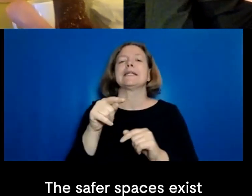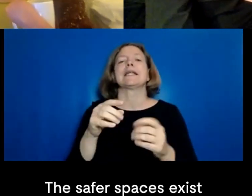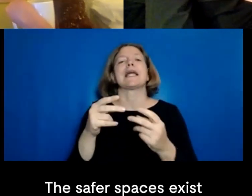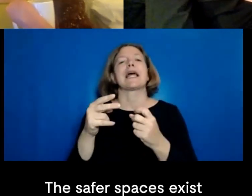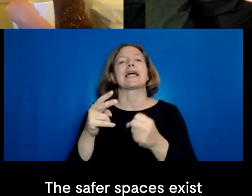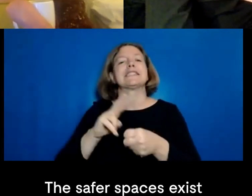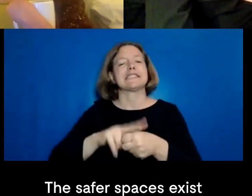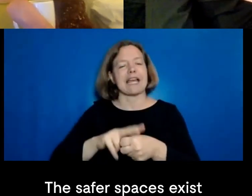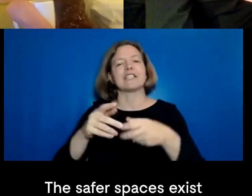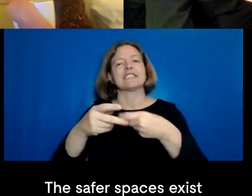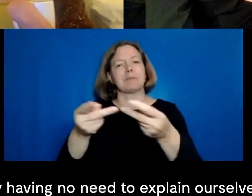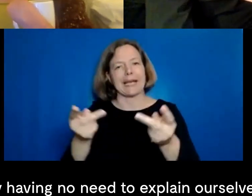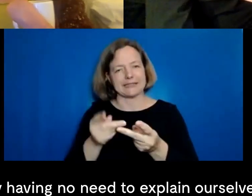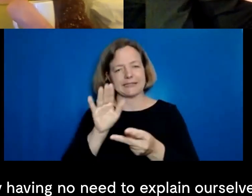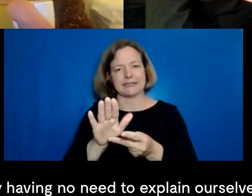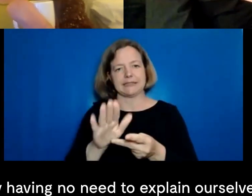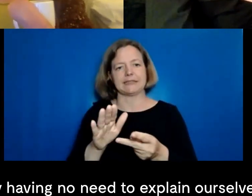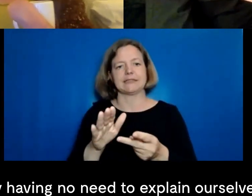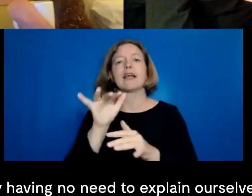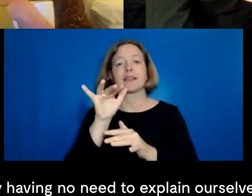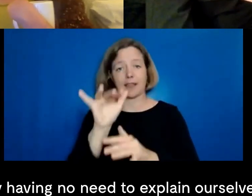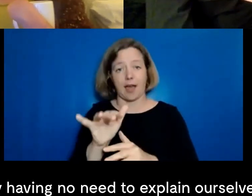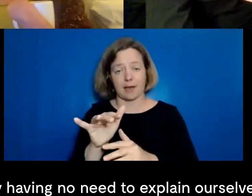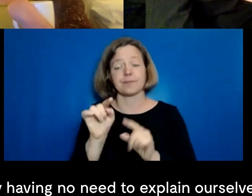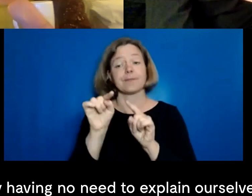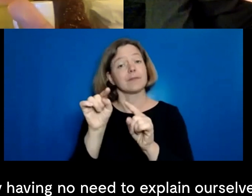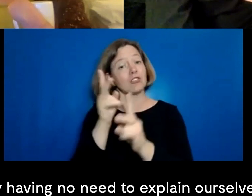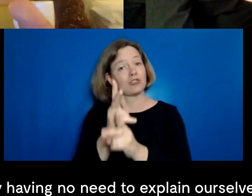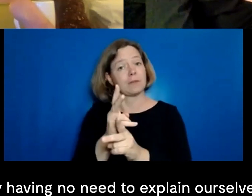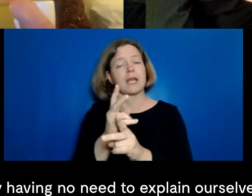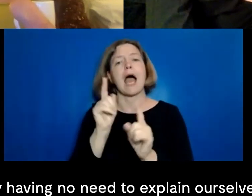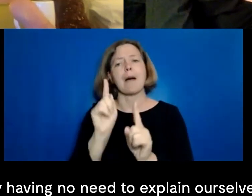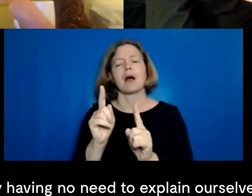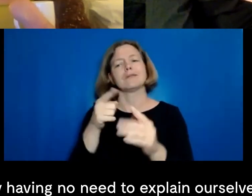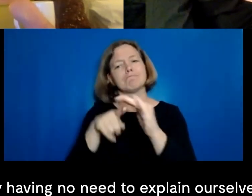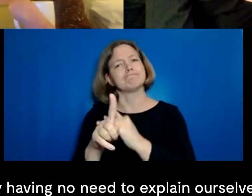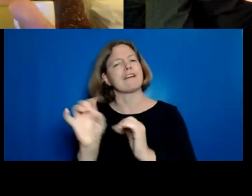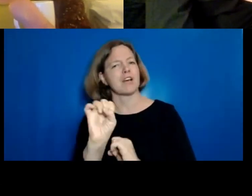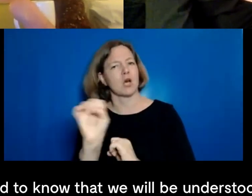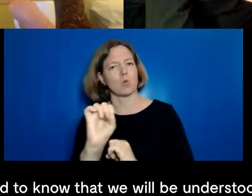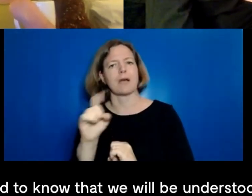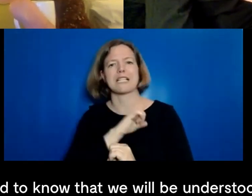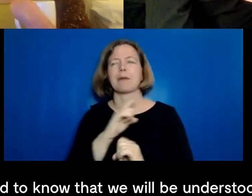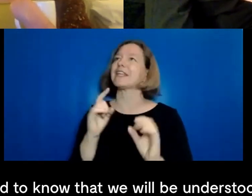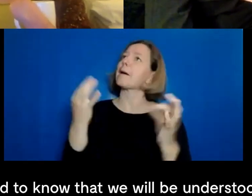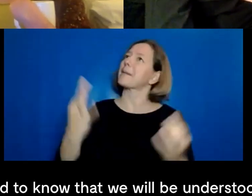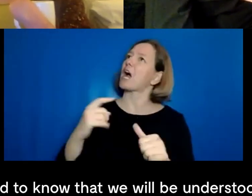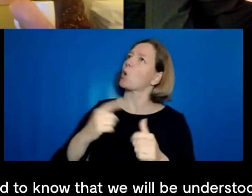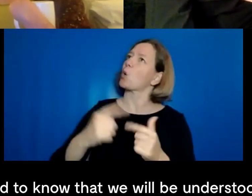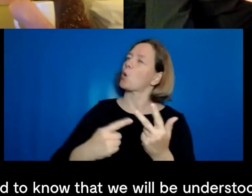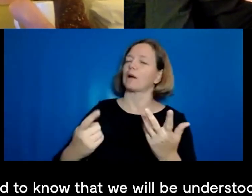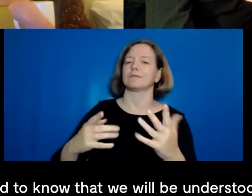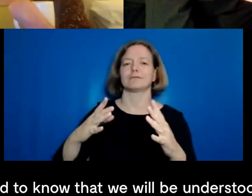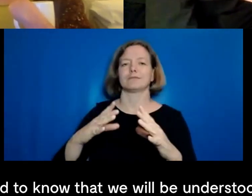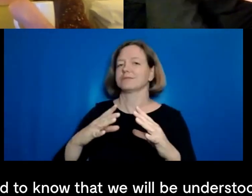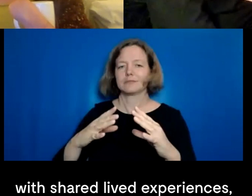that we might feel unrestricted by having no need to explain ourselves or our access needs, and to know that we will be